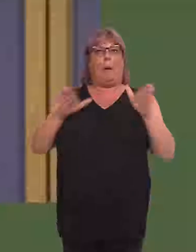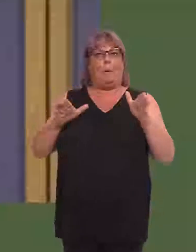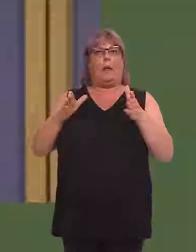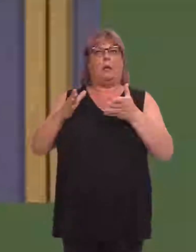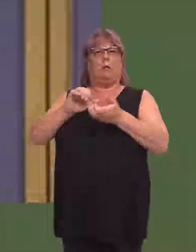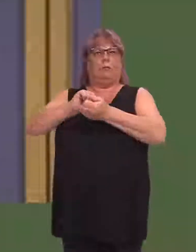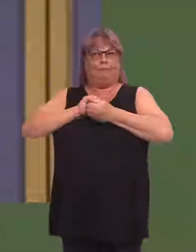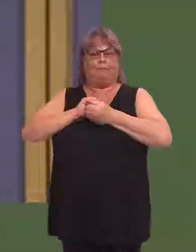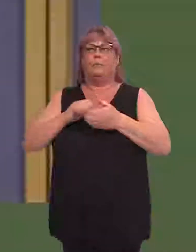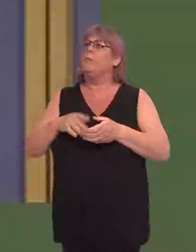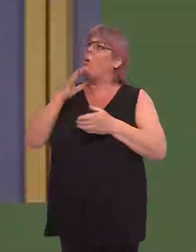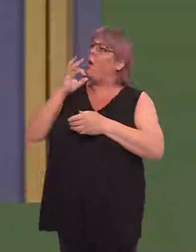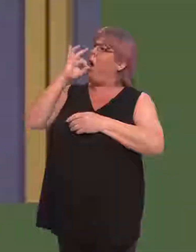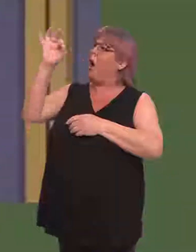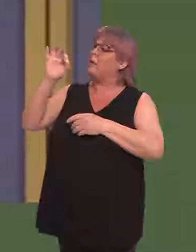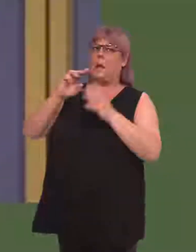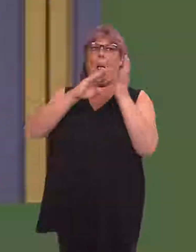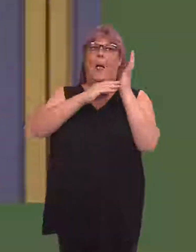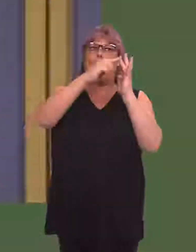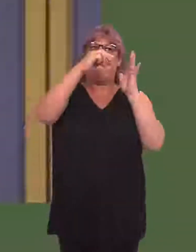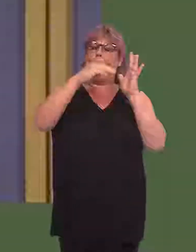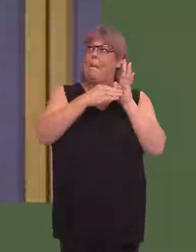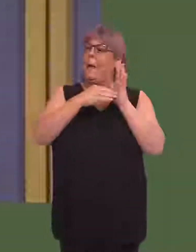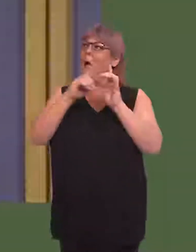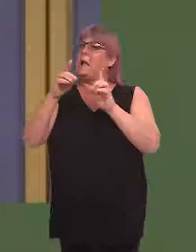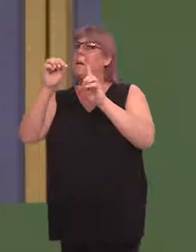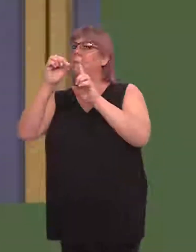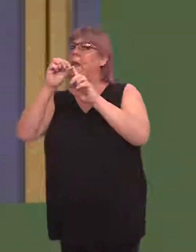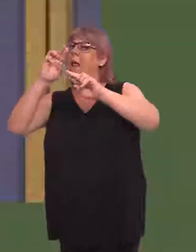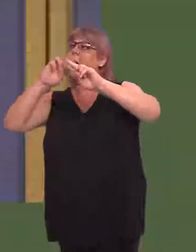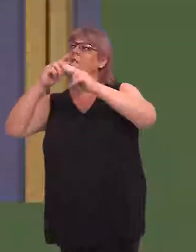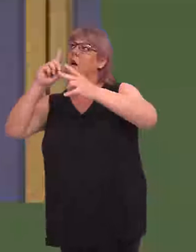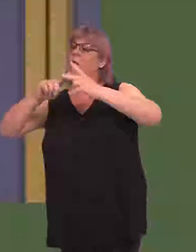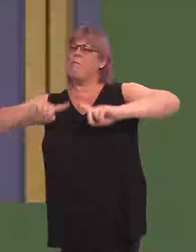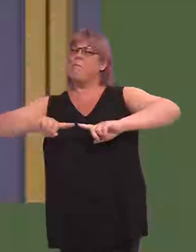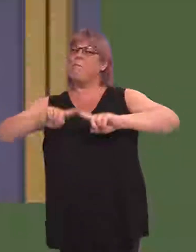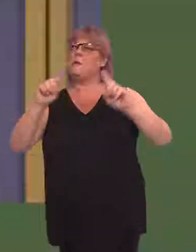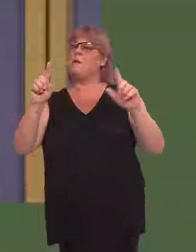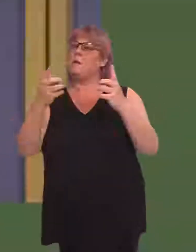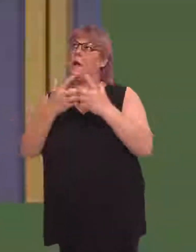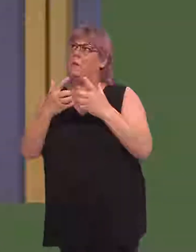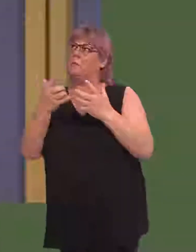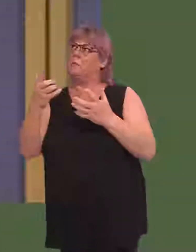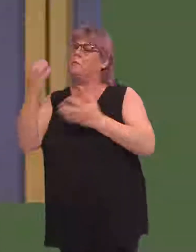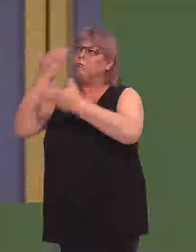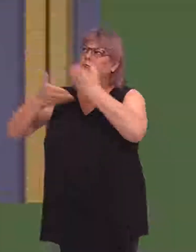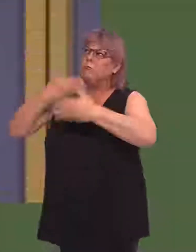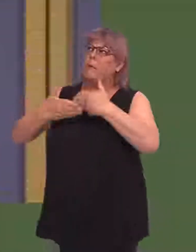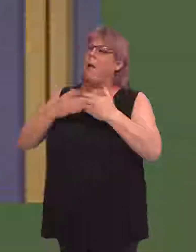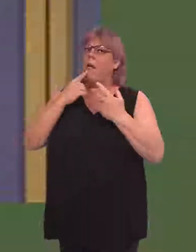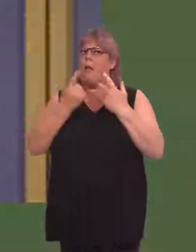First Minister, would he outline the key differences between MIM and PFI and identify whether other